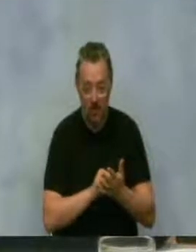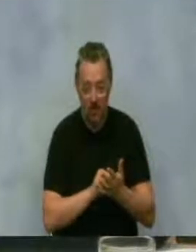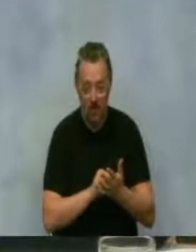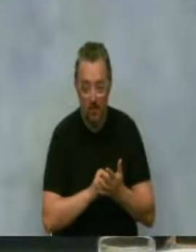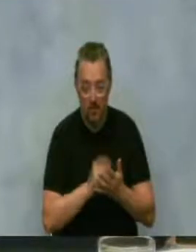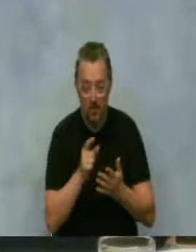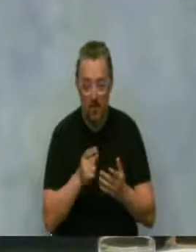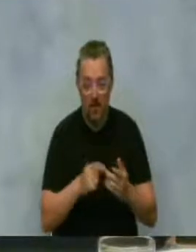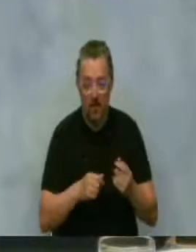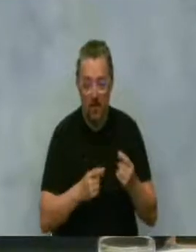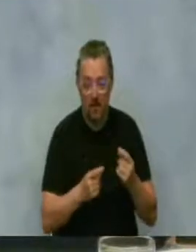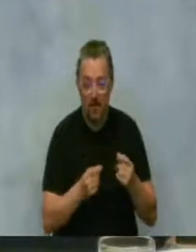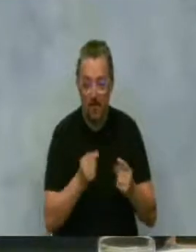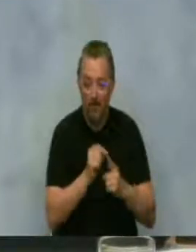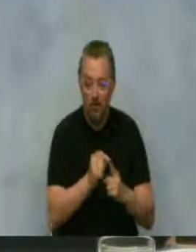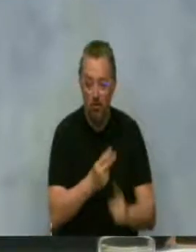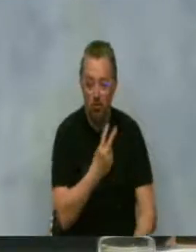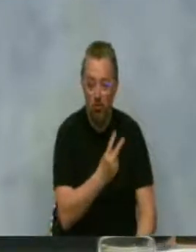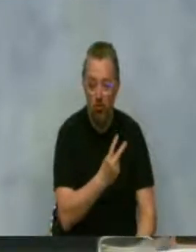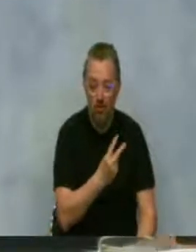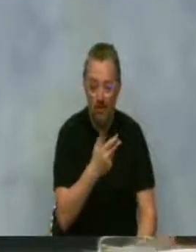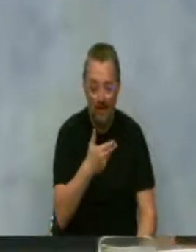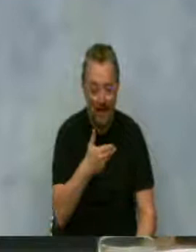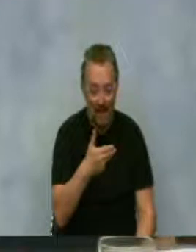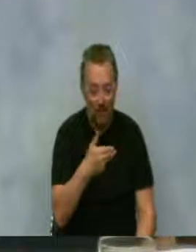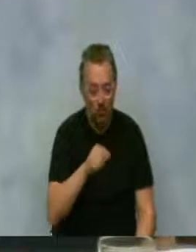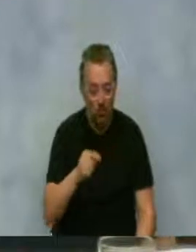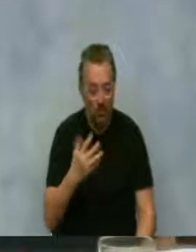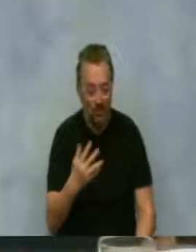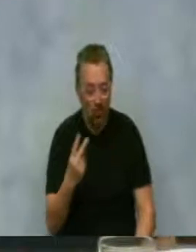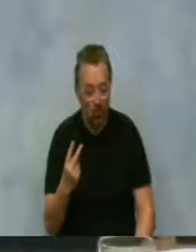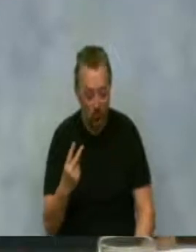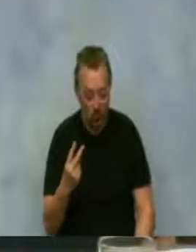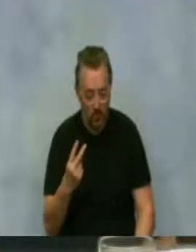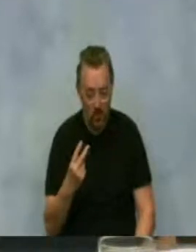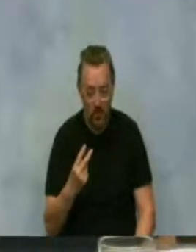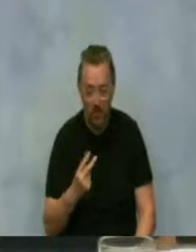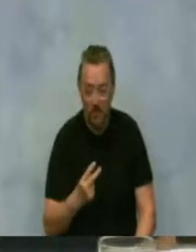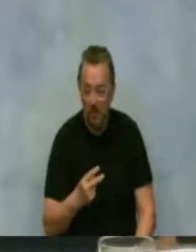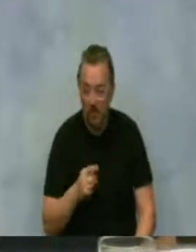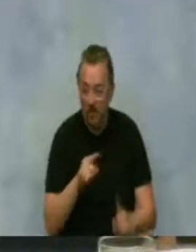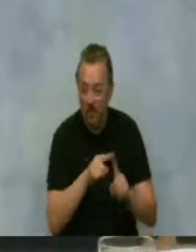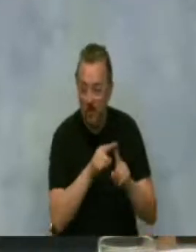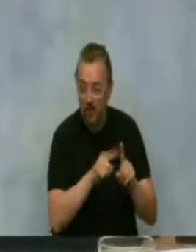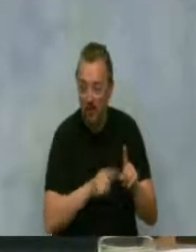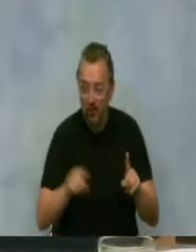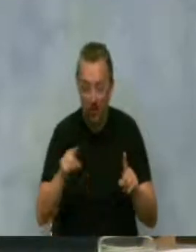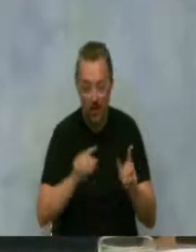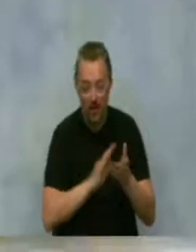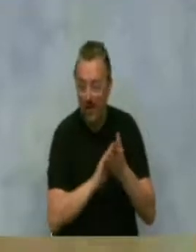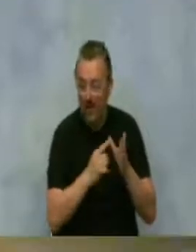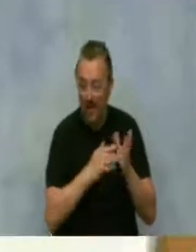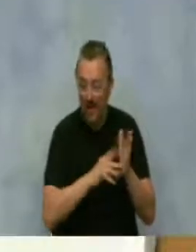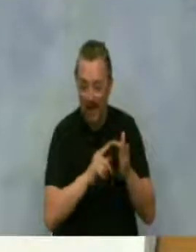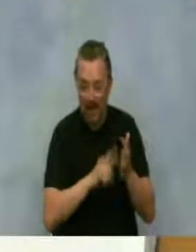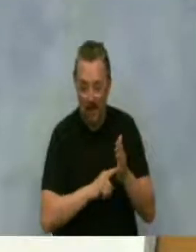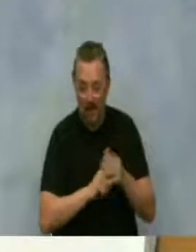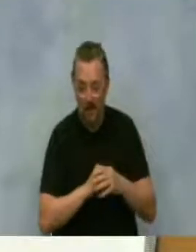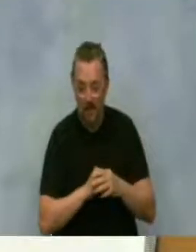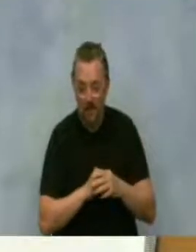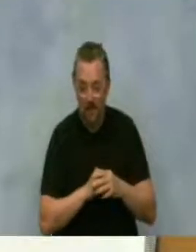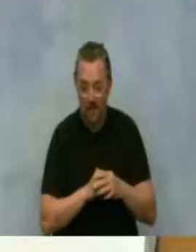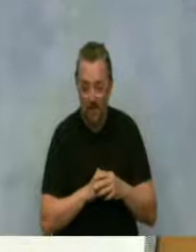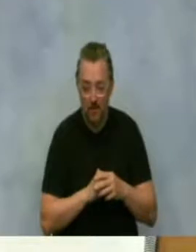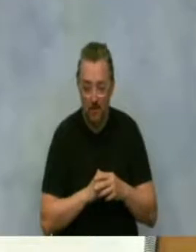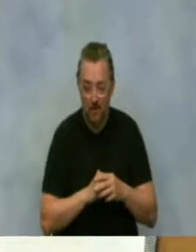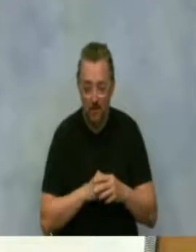and technical resources. That's page 29 to 32. I'm going to go back to Hazel. Thank you, Chair. This